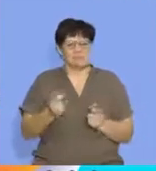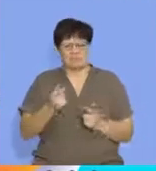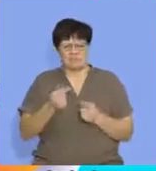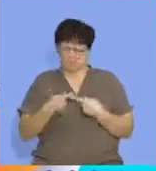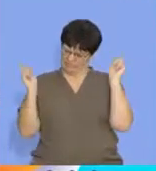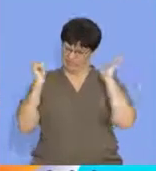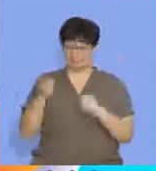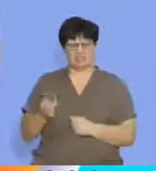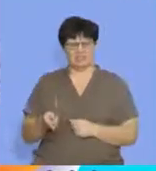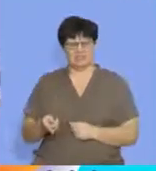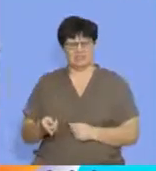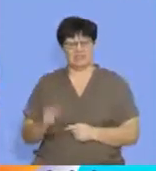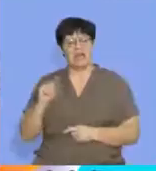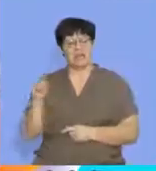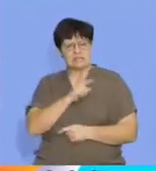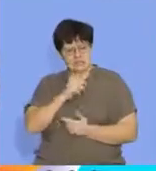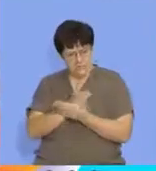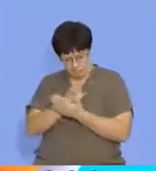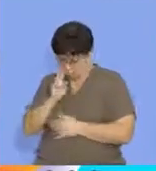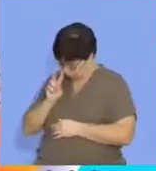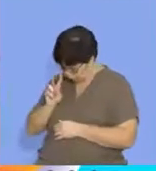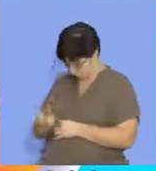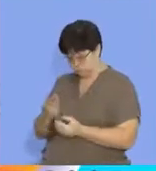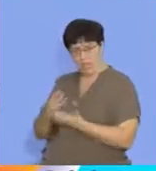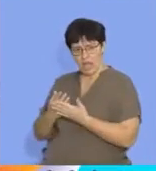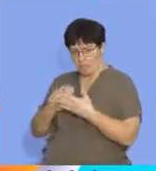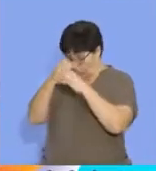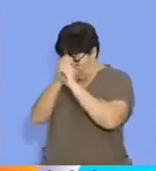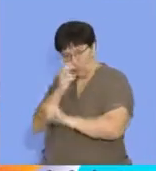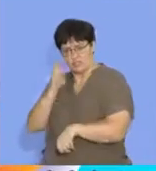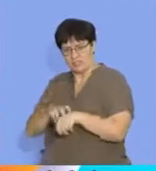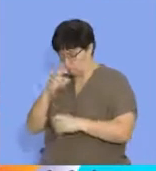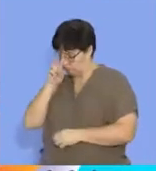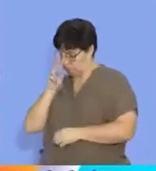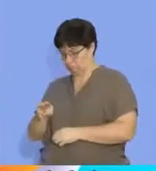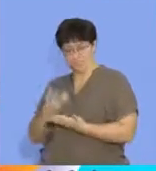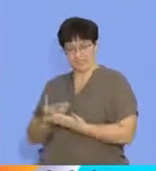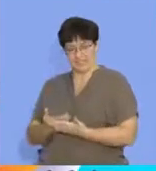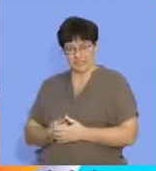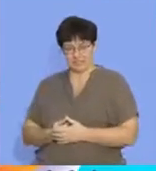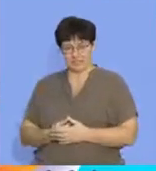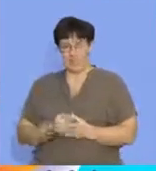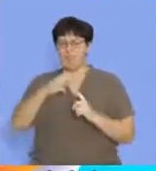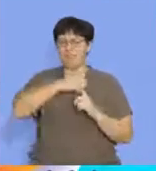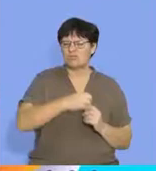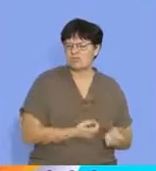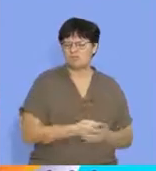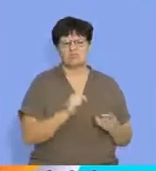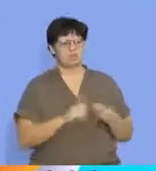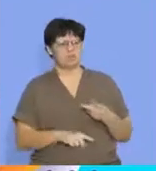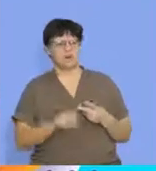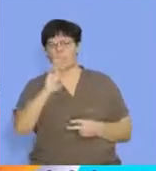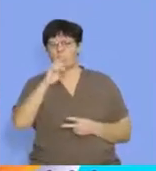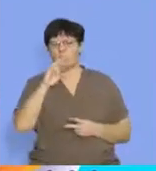here because some of them we can see. They're actually not microscopic. When it comes to mushrooms, when it comes to